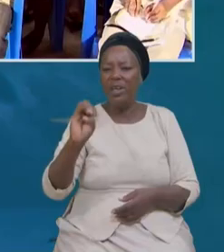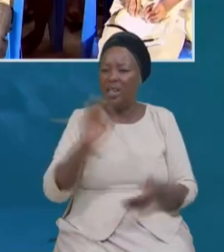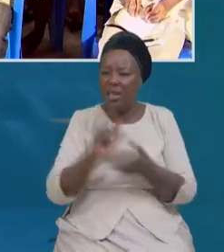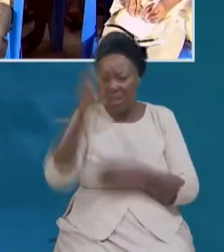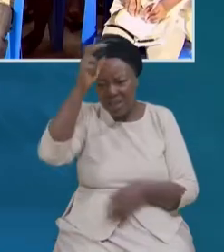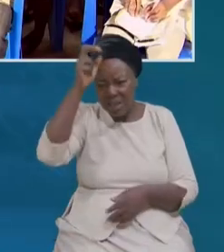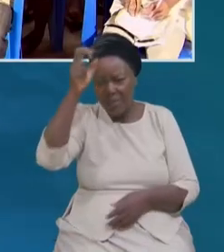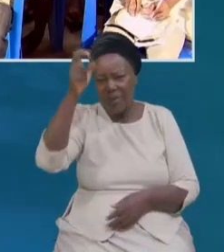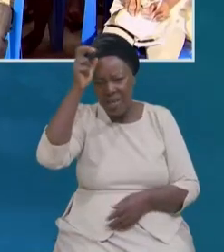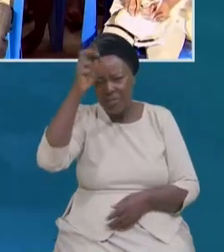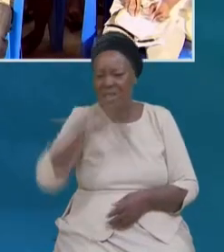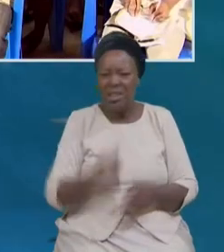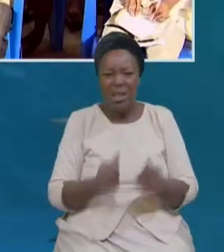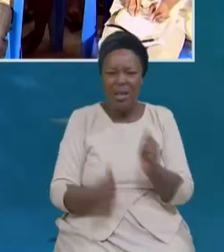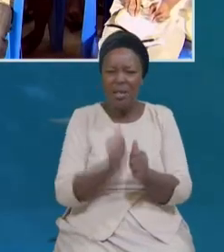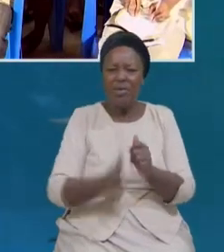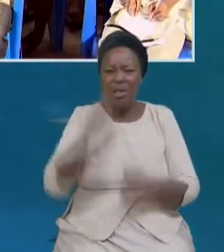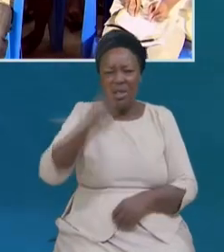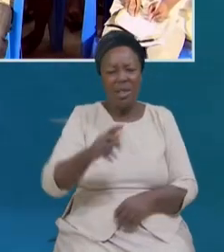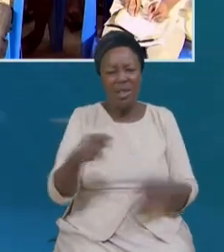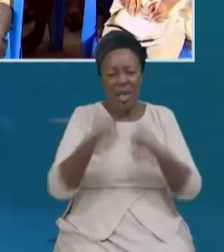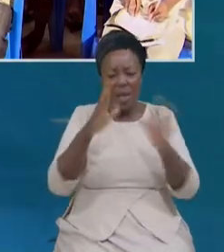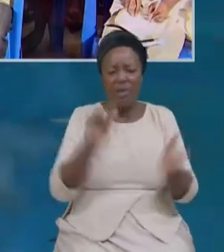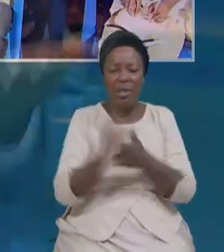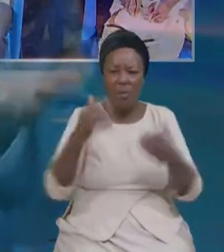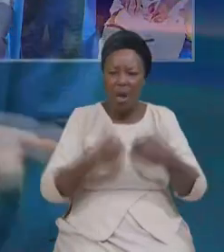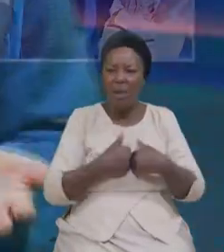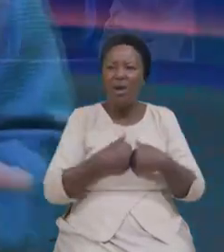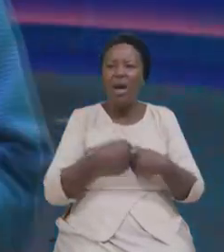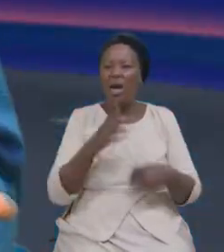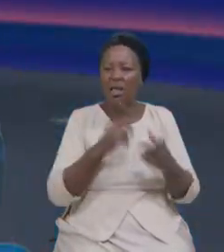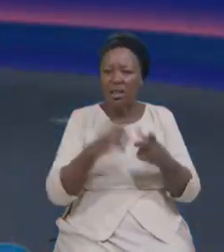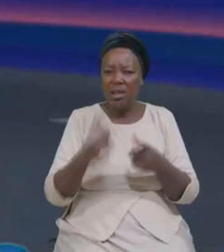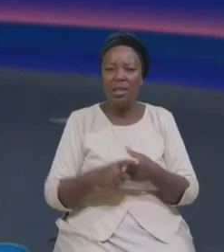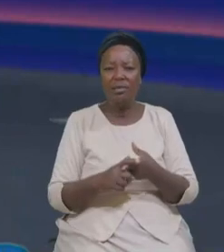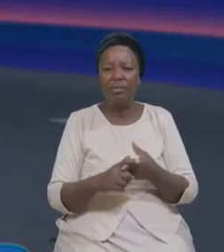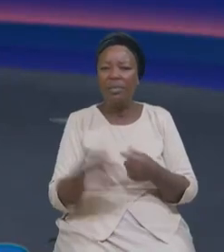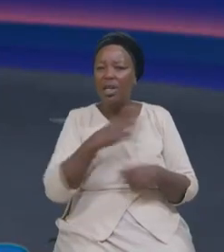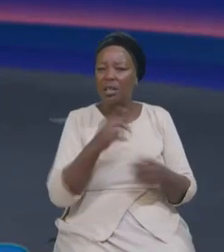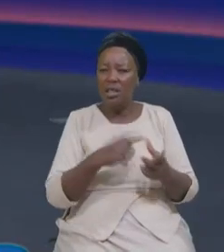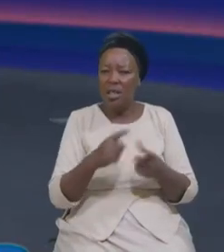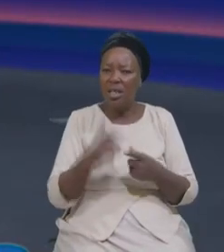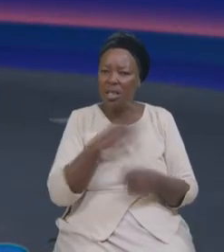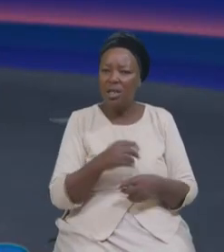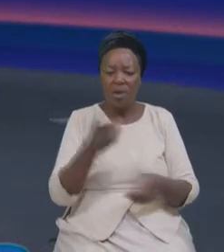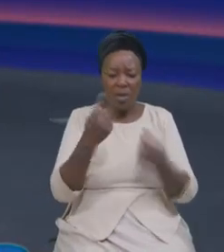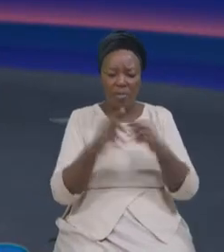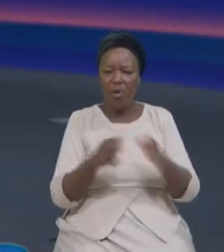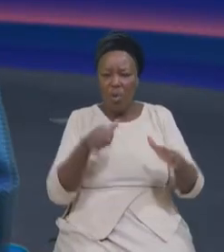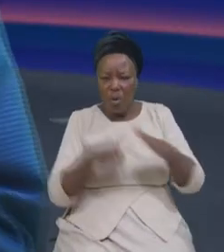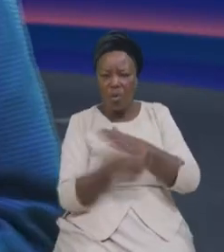the greatest enemy, the enemy of God and man. And there are sometimes you have bondage under